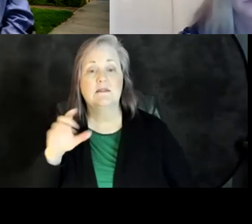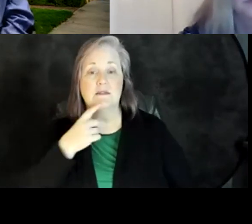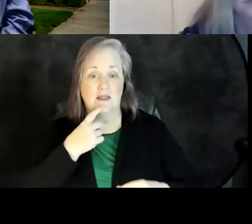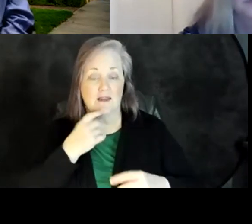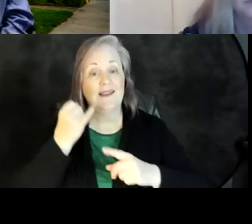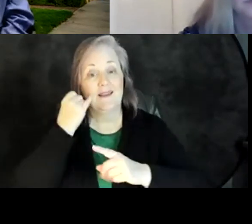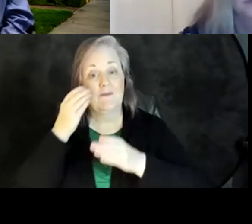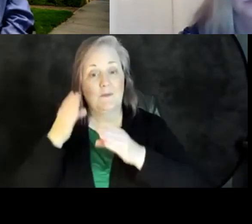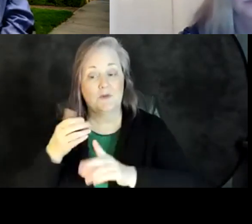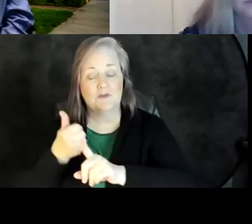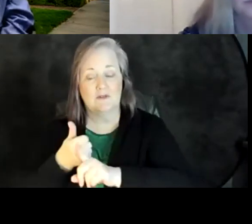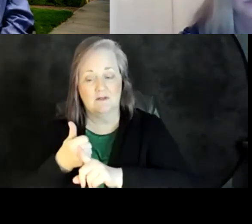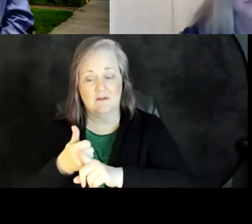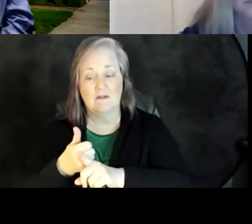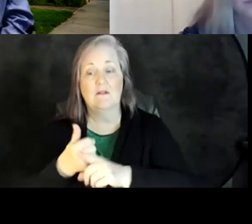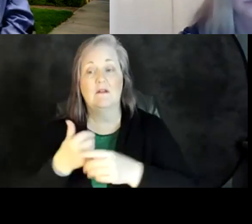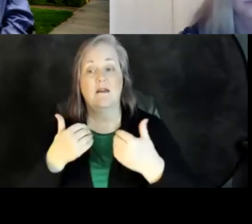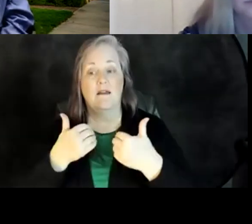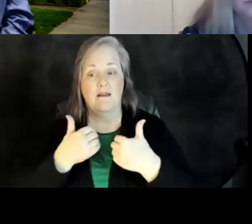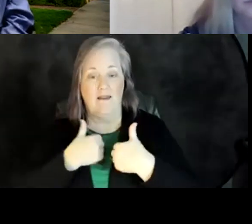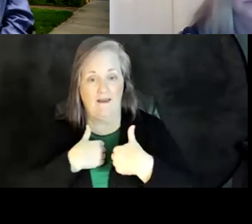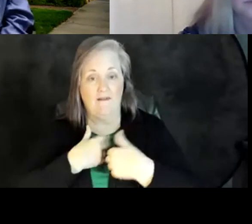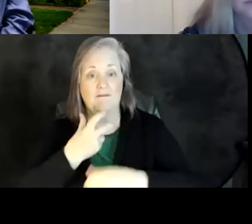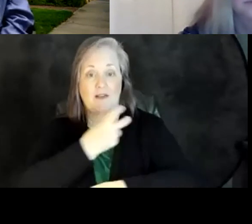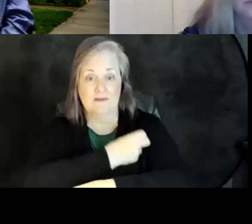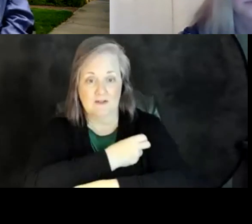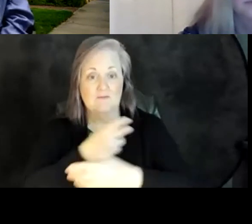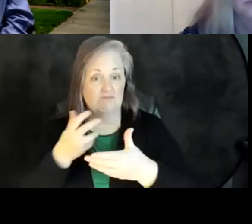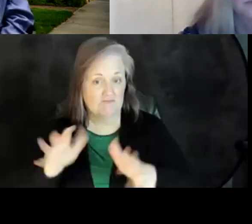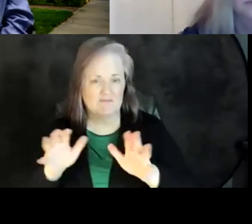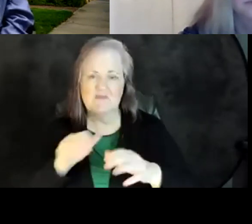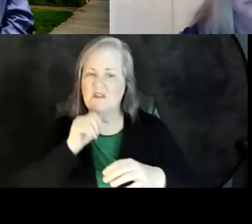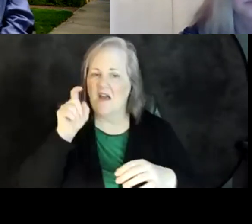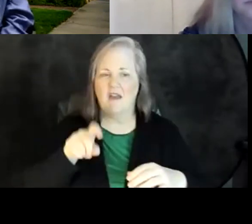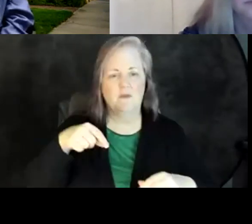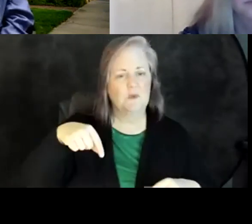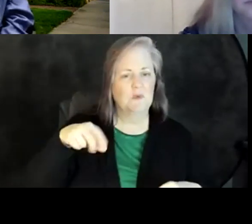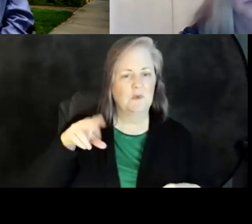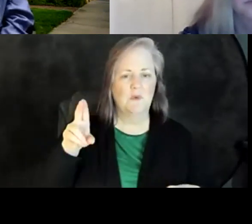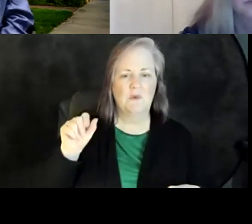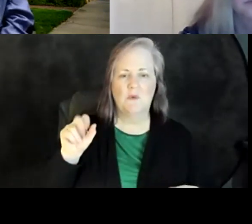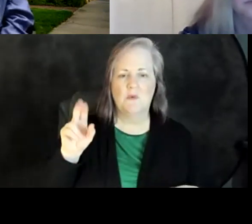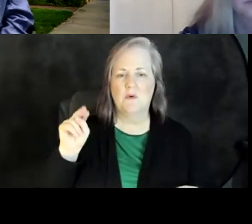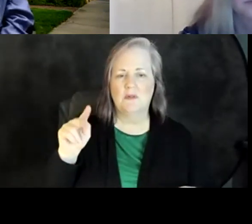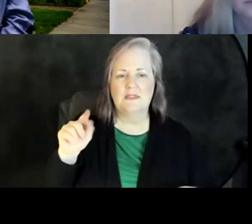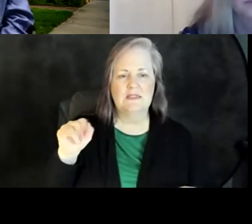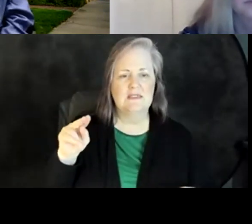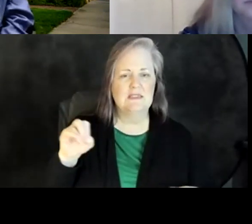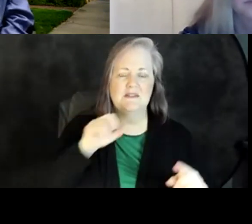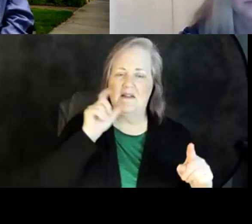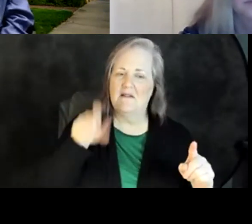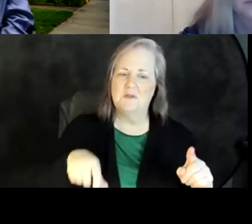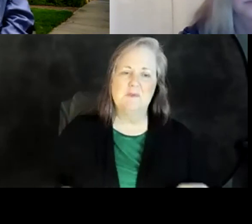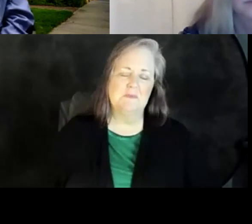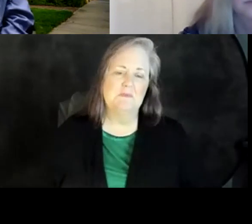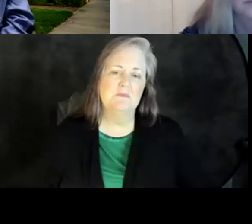someone is vaccinated, that they do not have to quarantine. if they are exposed. But